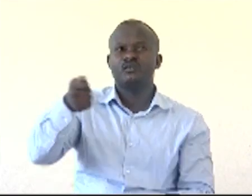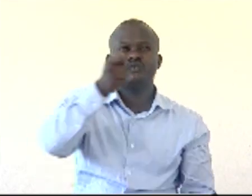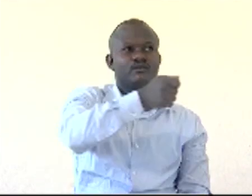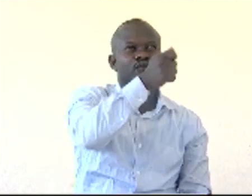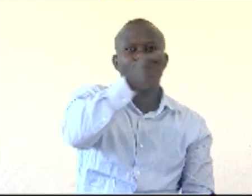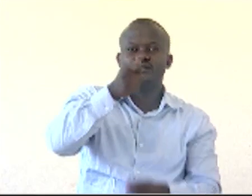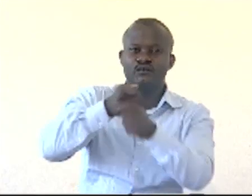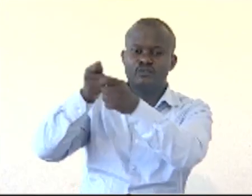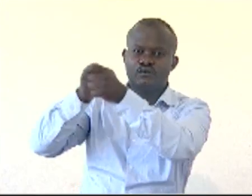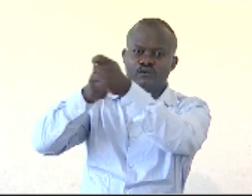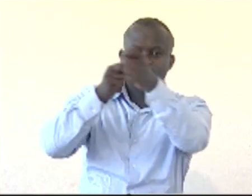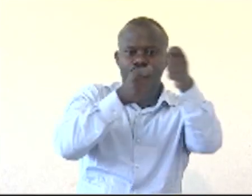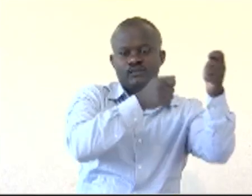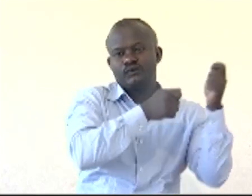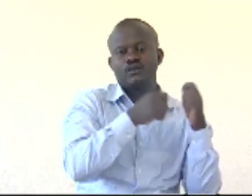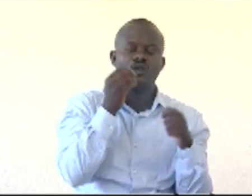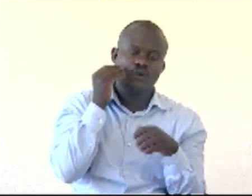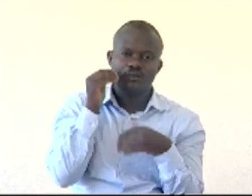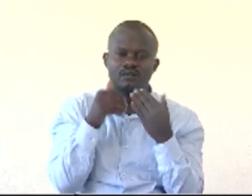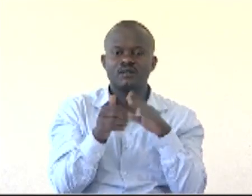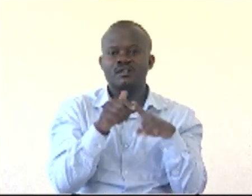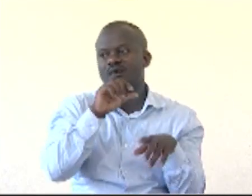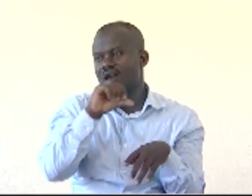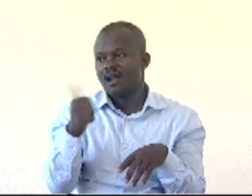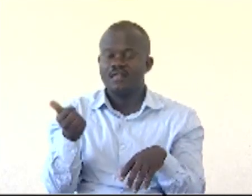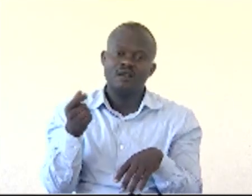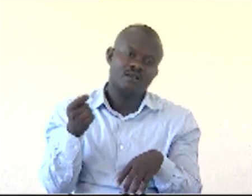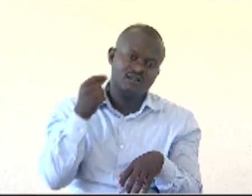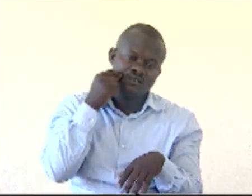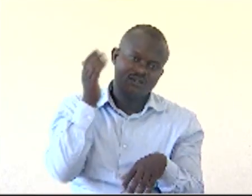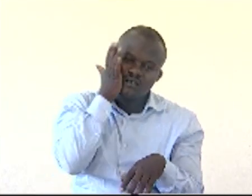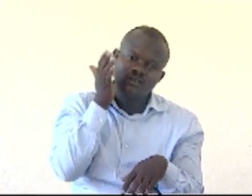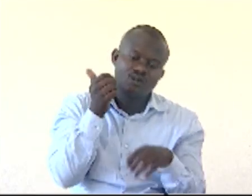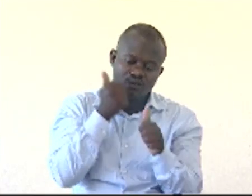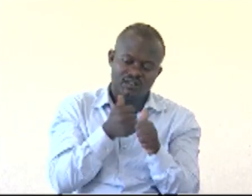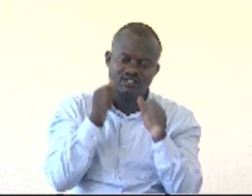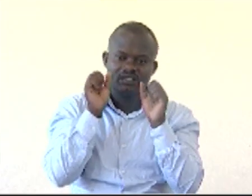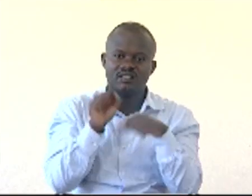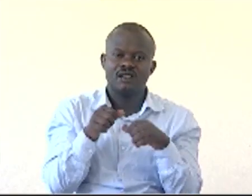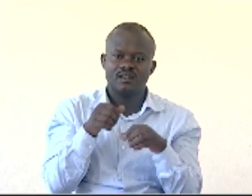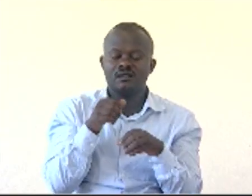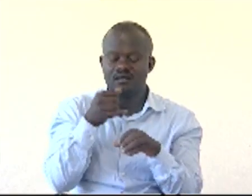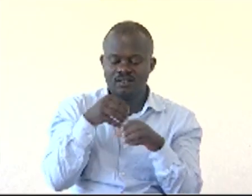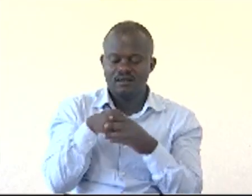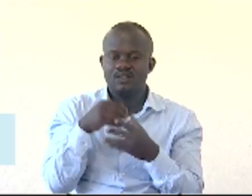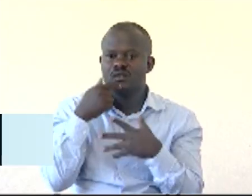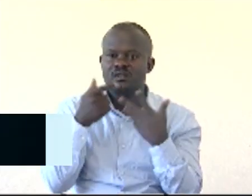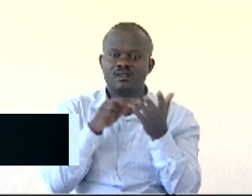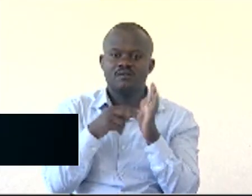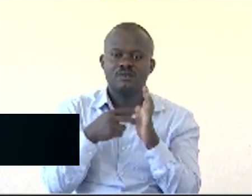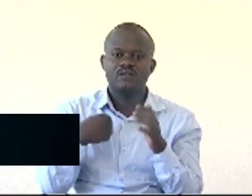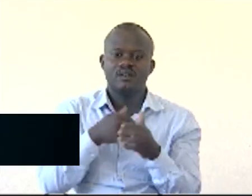your home's walls to kill adult mosquitoes which come inside. That means you can